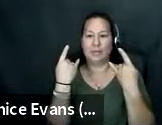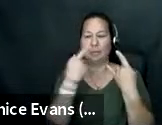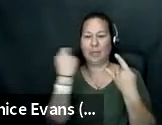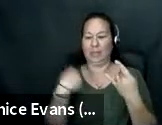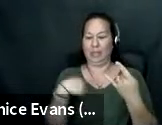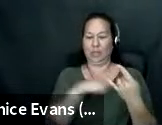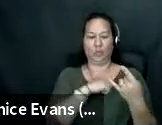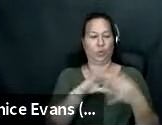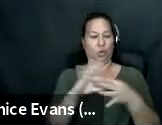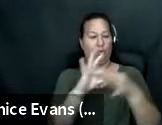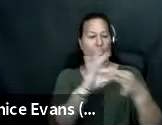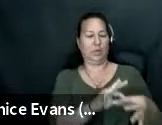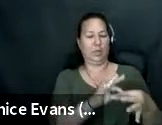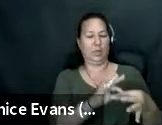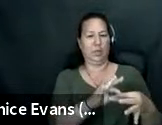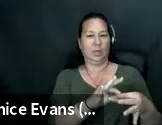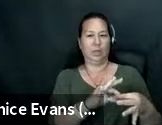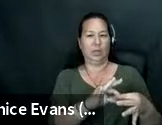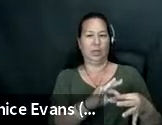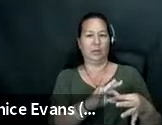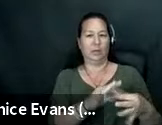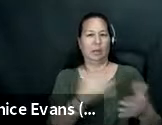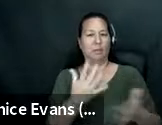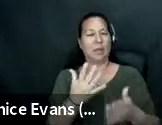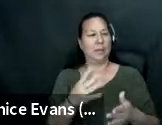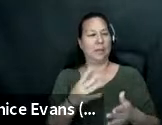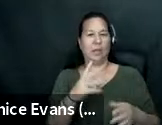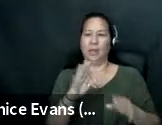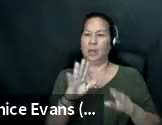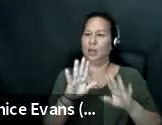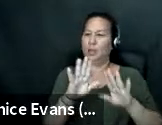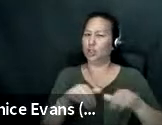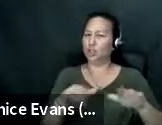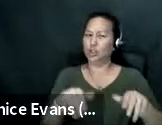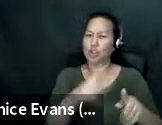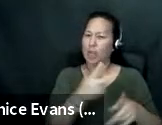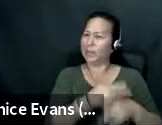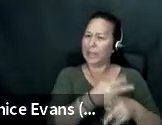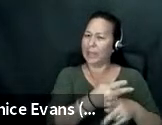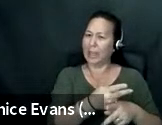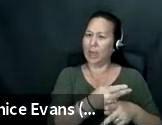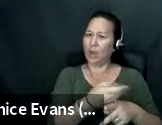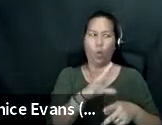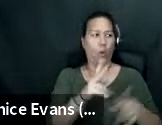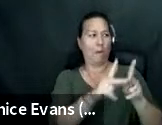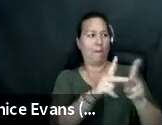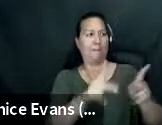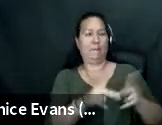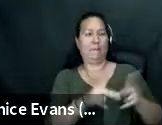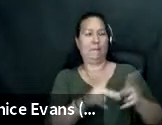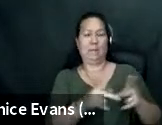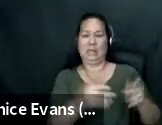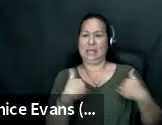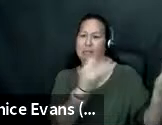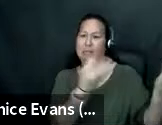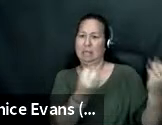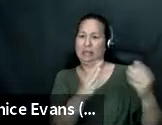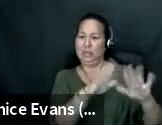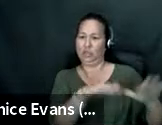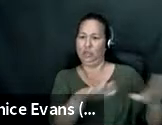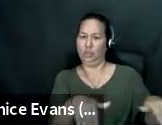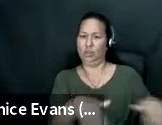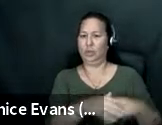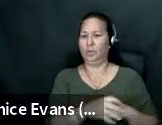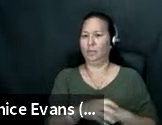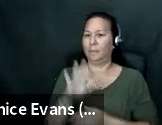Do you want me It to sounds like a childcare site perhaps, or a place where there's a lot of children. That's my read. So. Right. And Dr. Moss, I